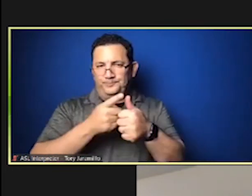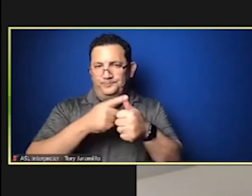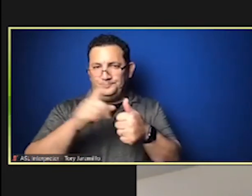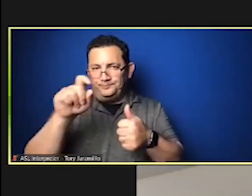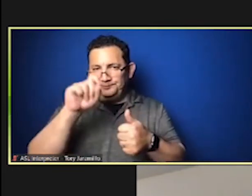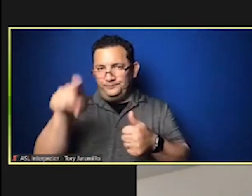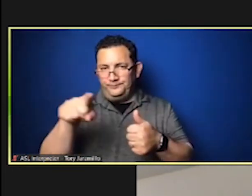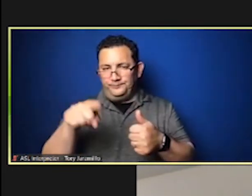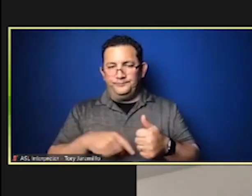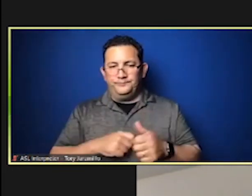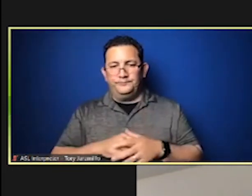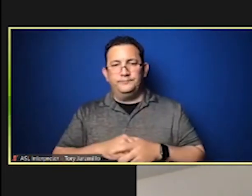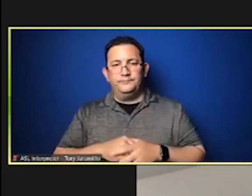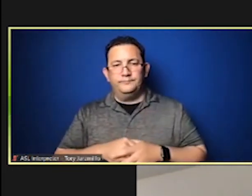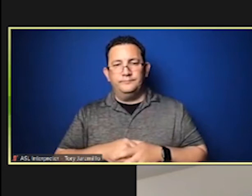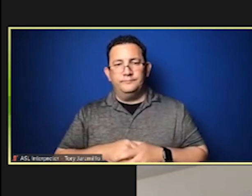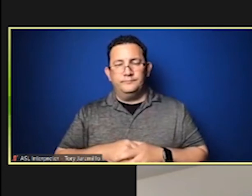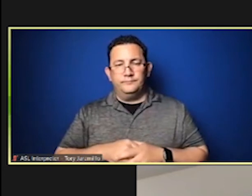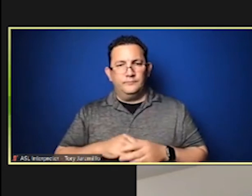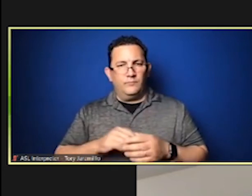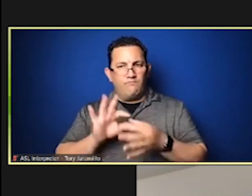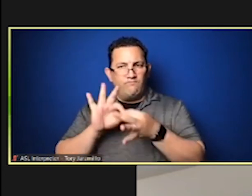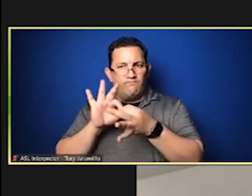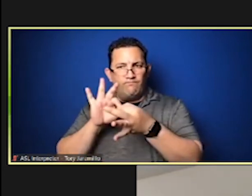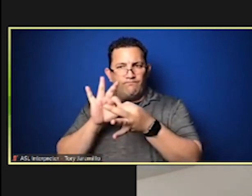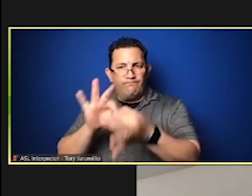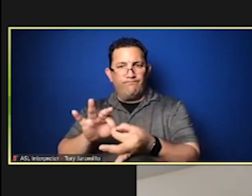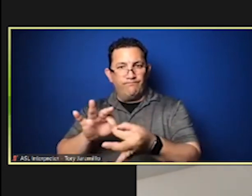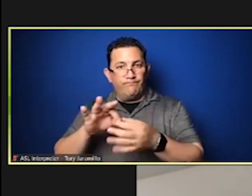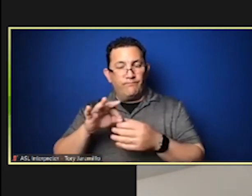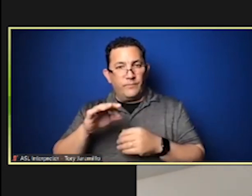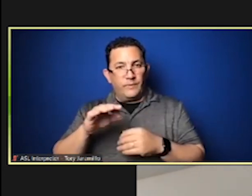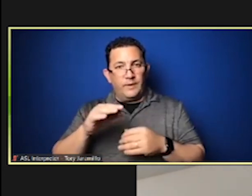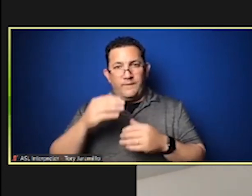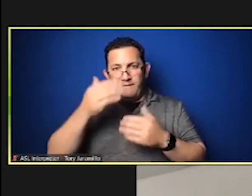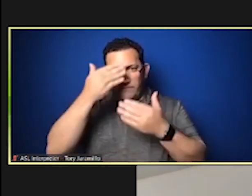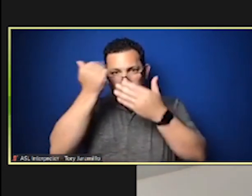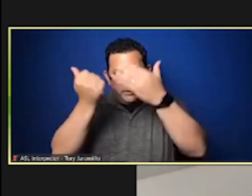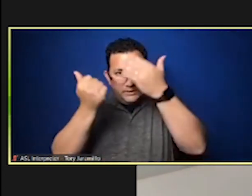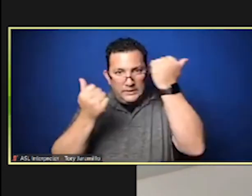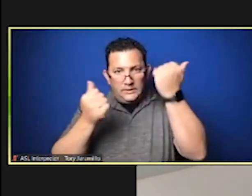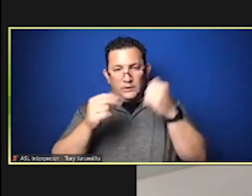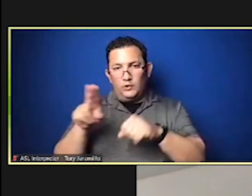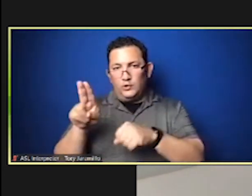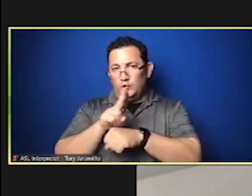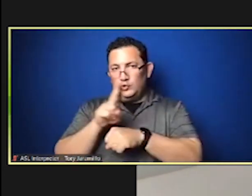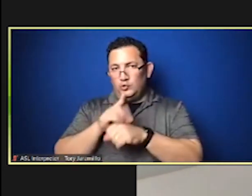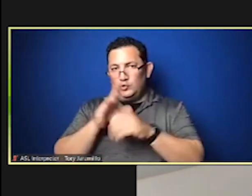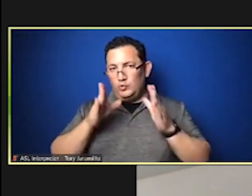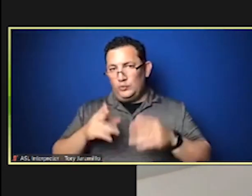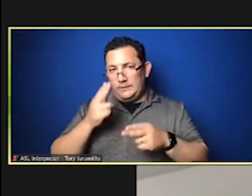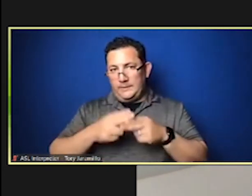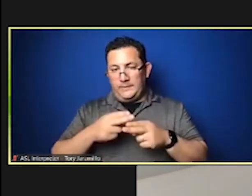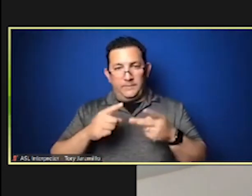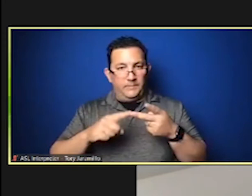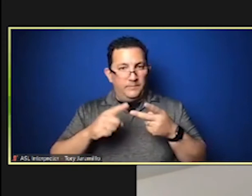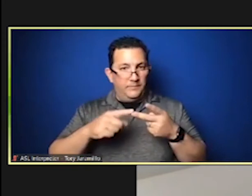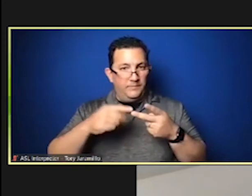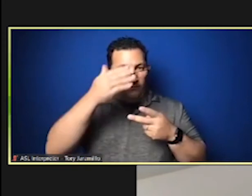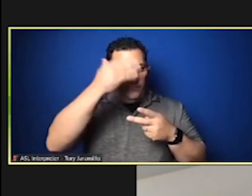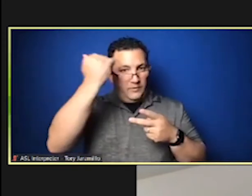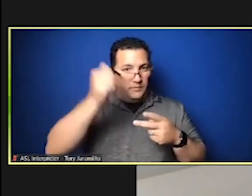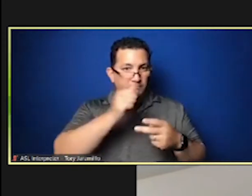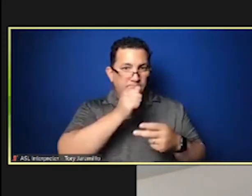question is in regards to forgetting usernames and passwords, primarily to Infinite